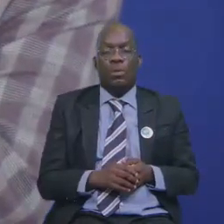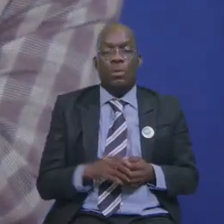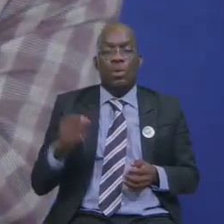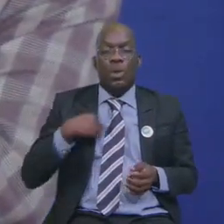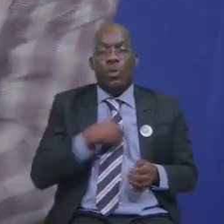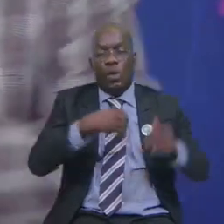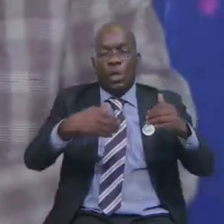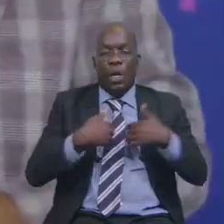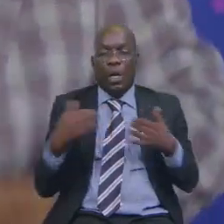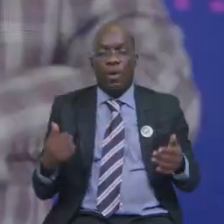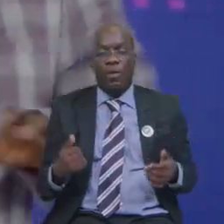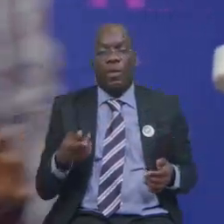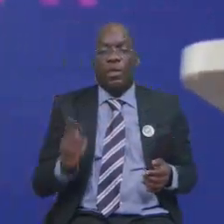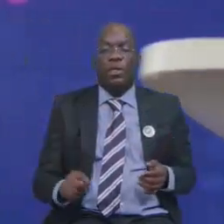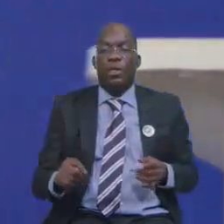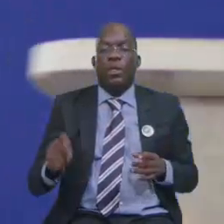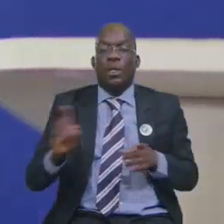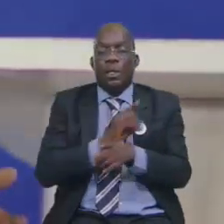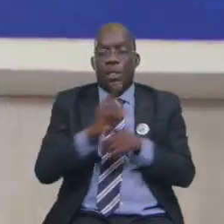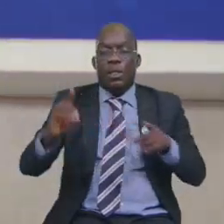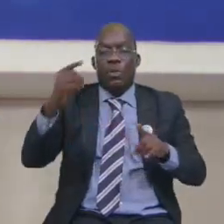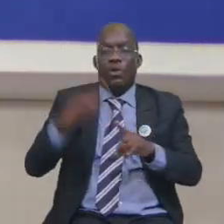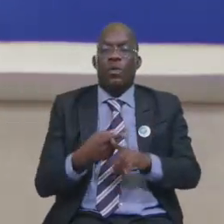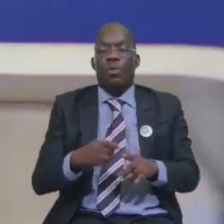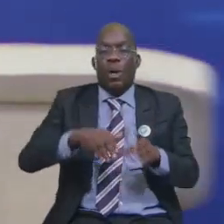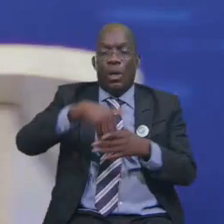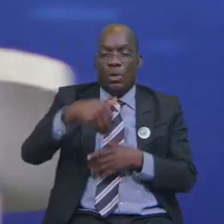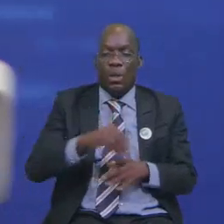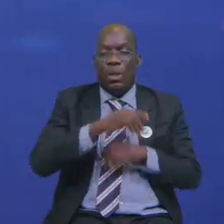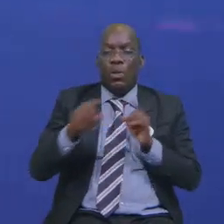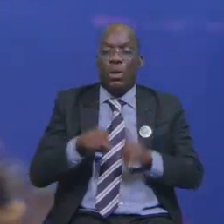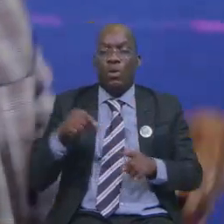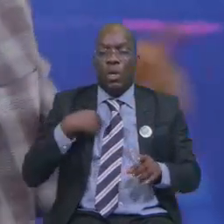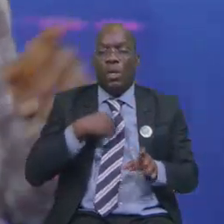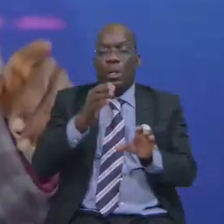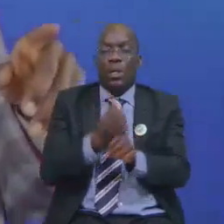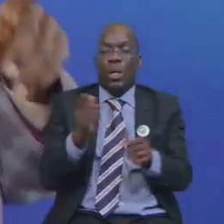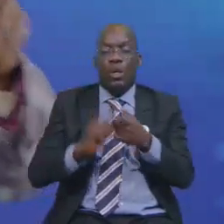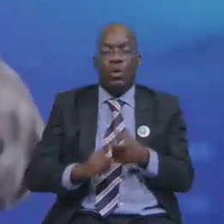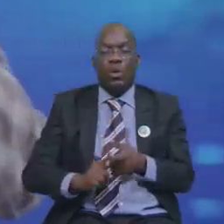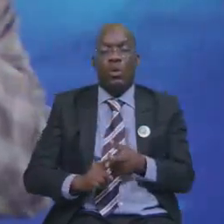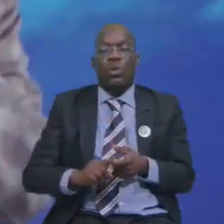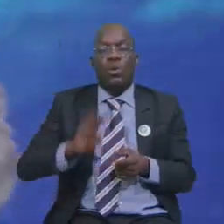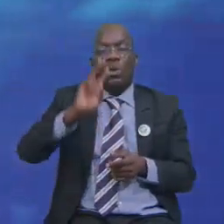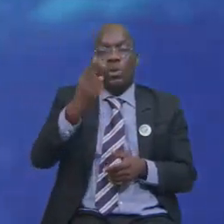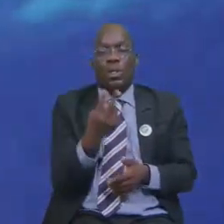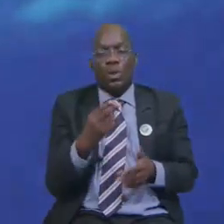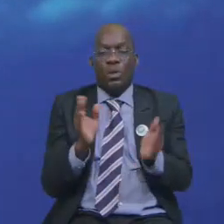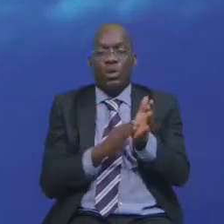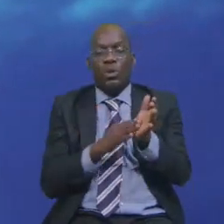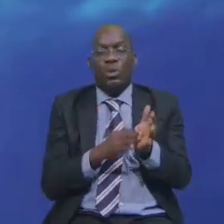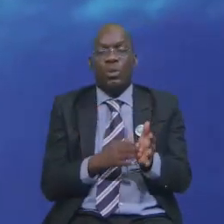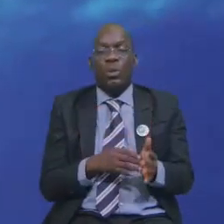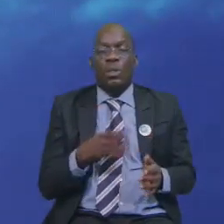the outside. Now, when we get to the secondary school, the outside